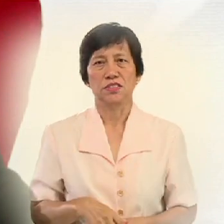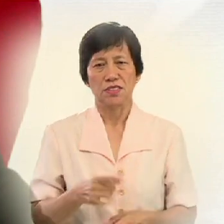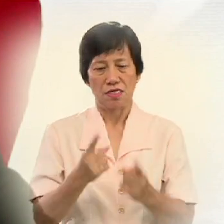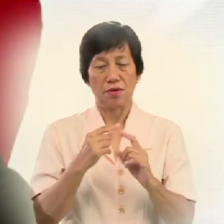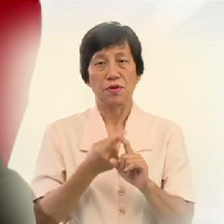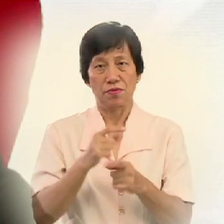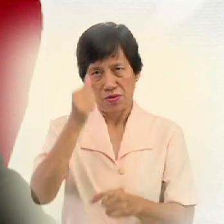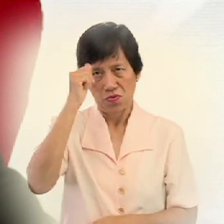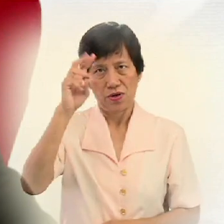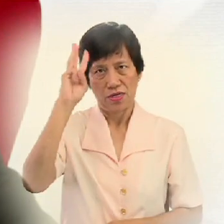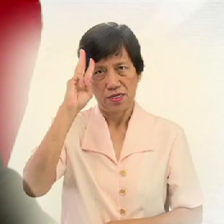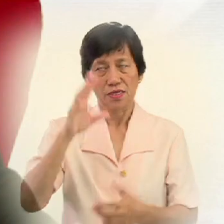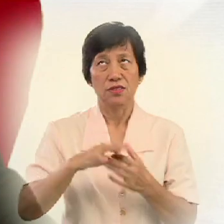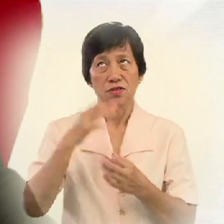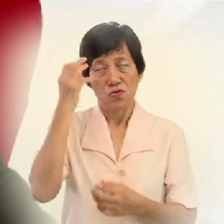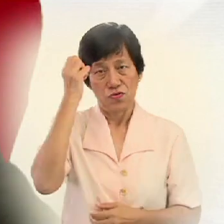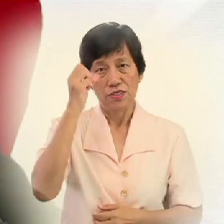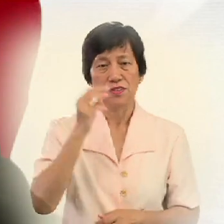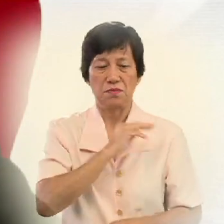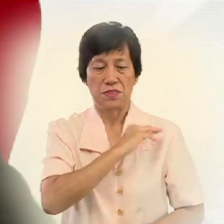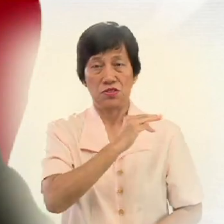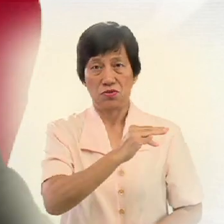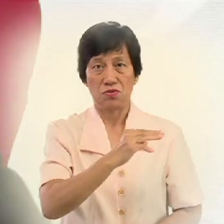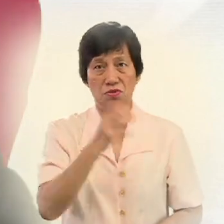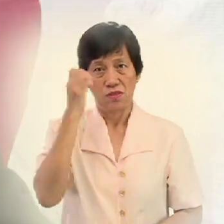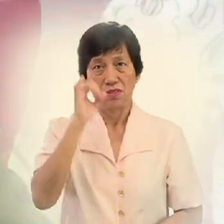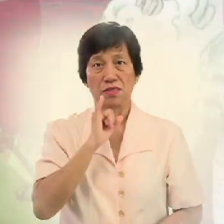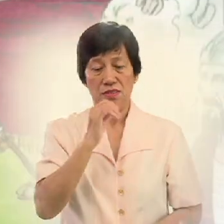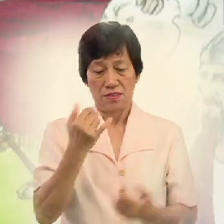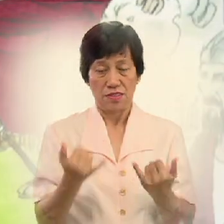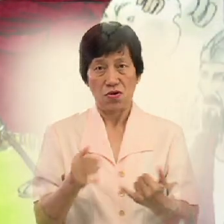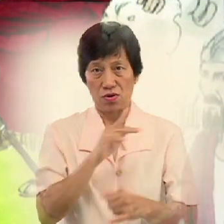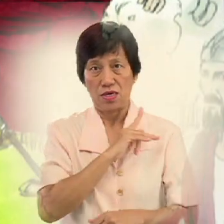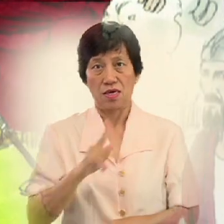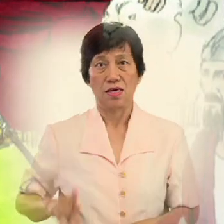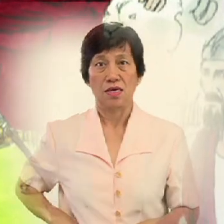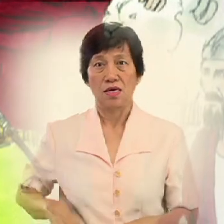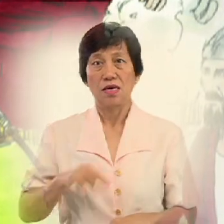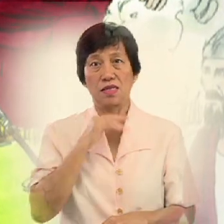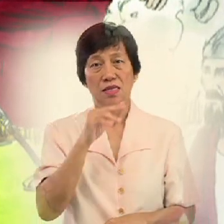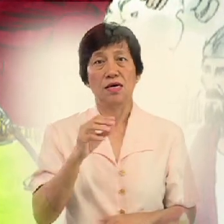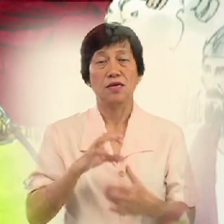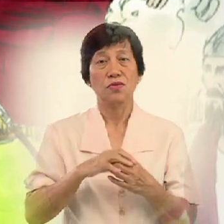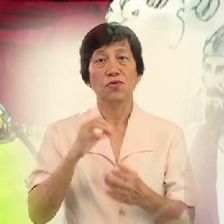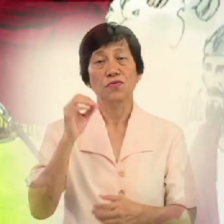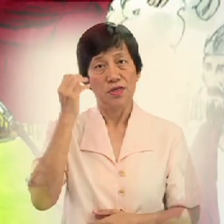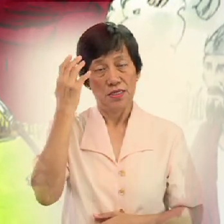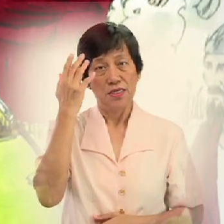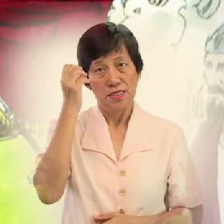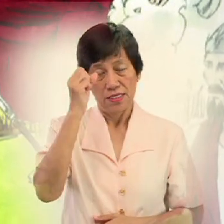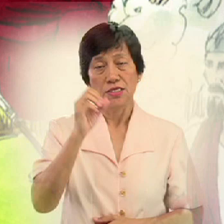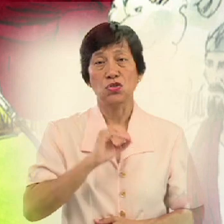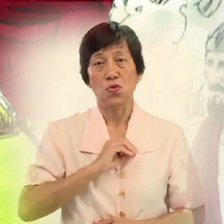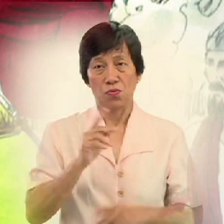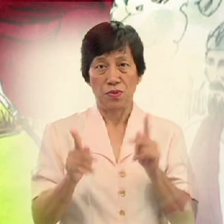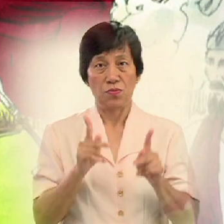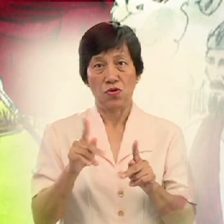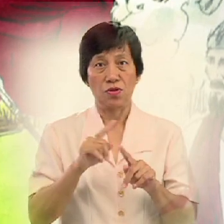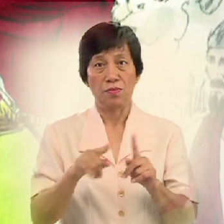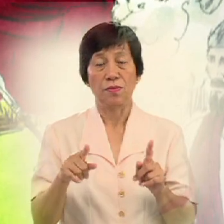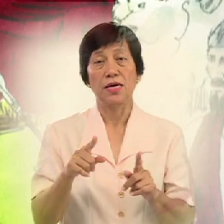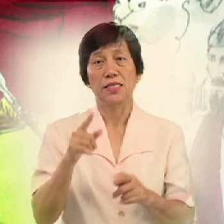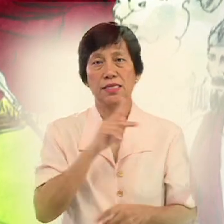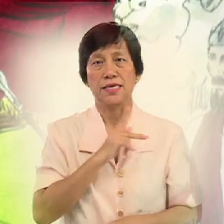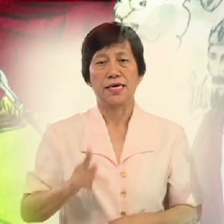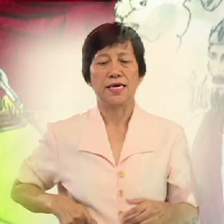priorities, coming from his awareness of his mission. He is now king, not of his own people, but king